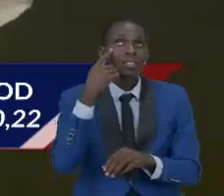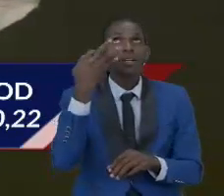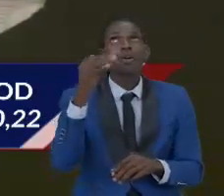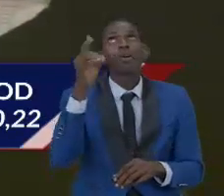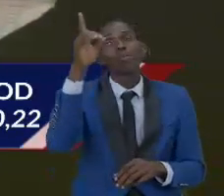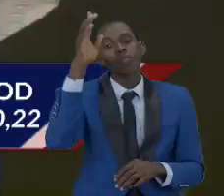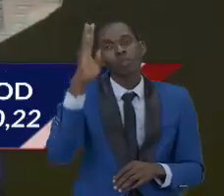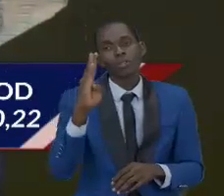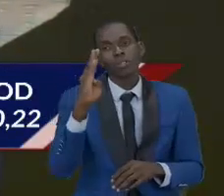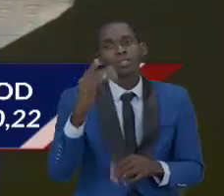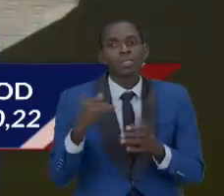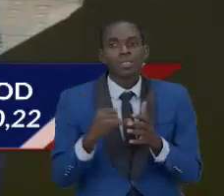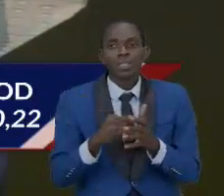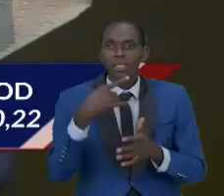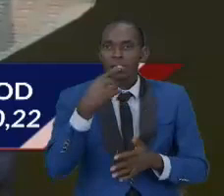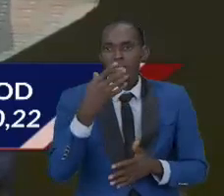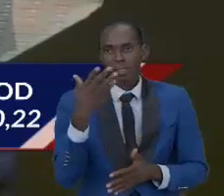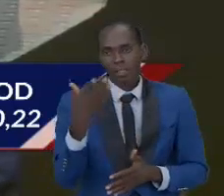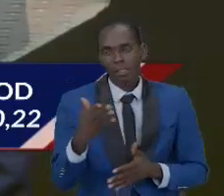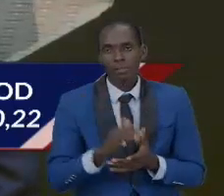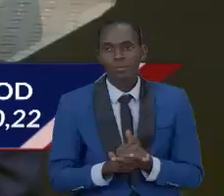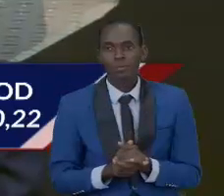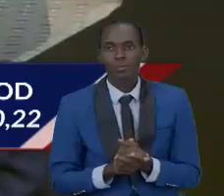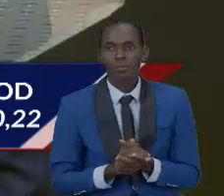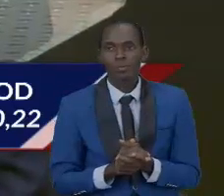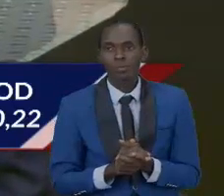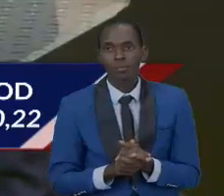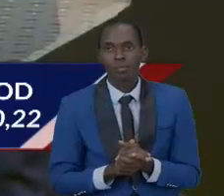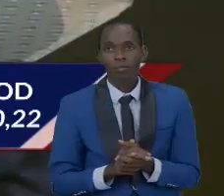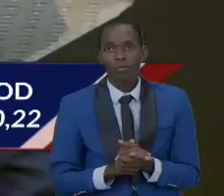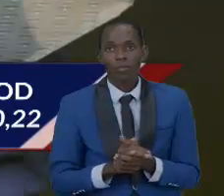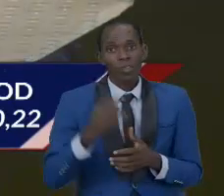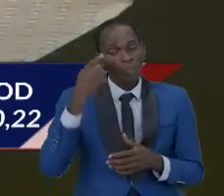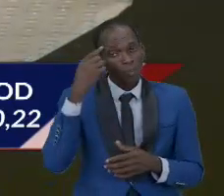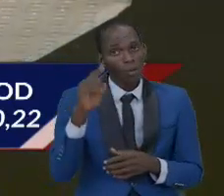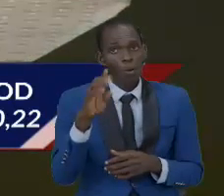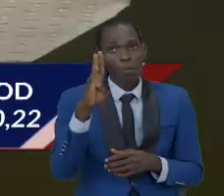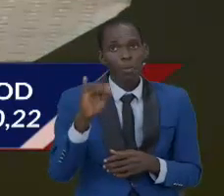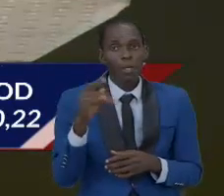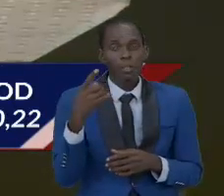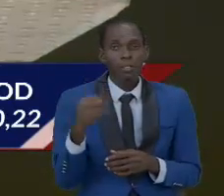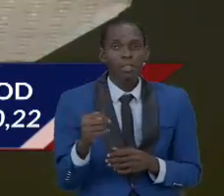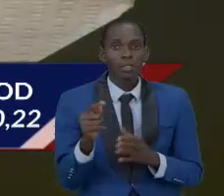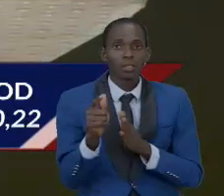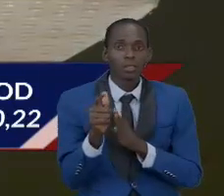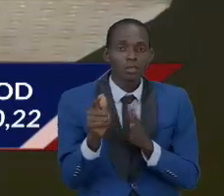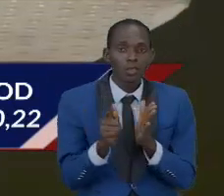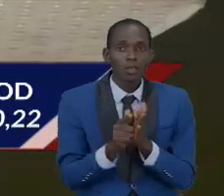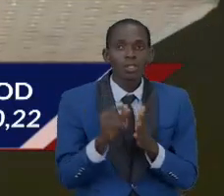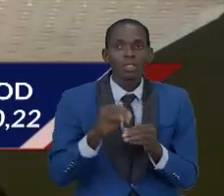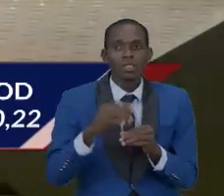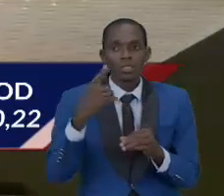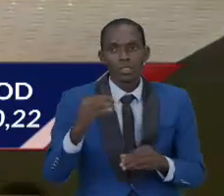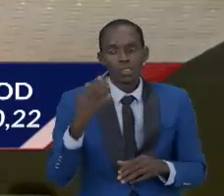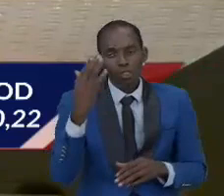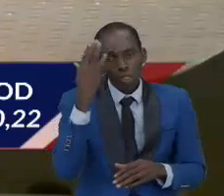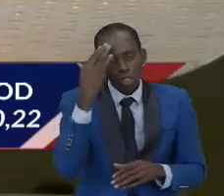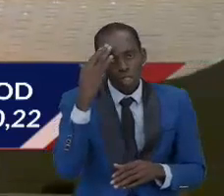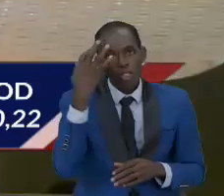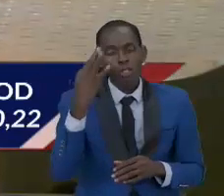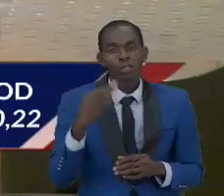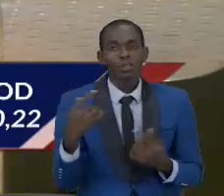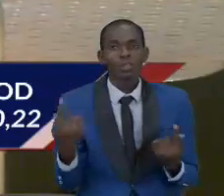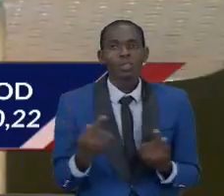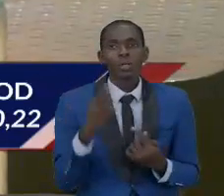says it says there Fall by the law is the knowledge of sin by the